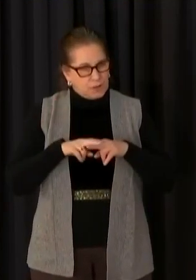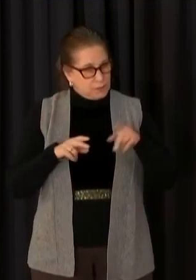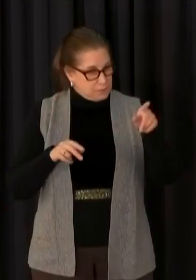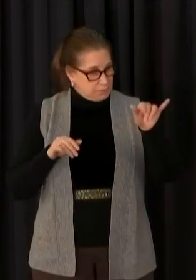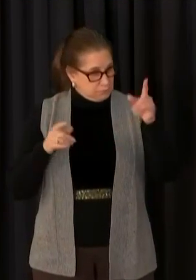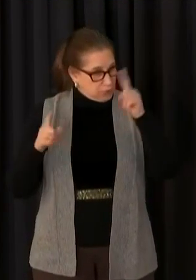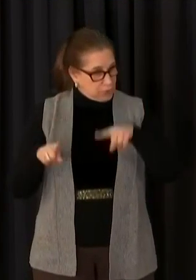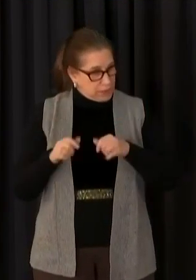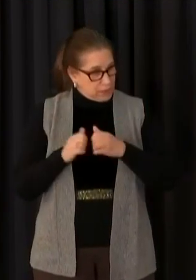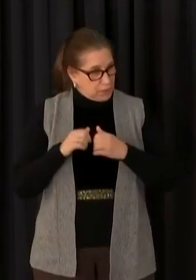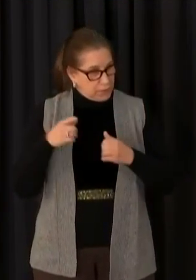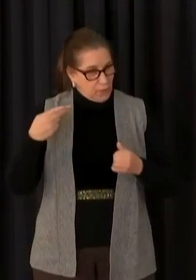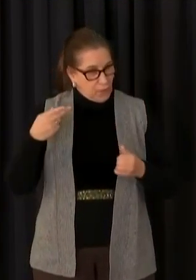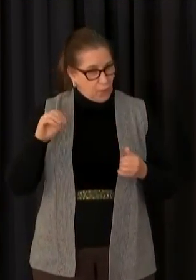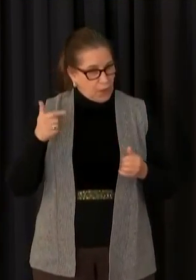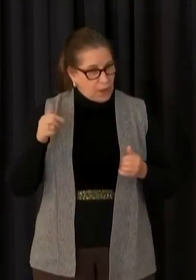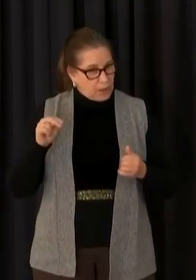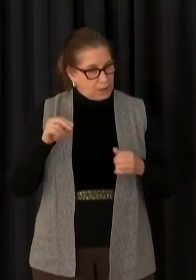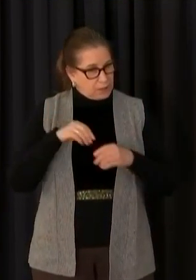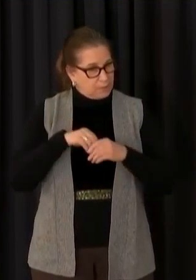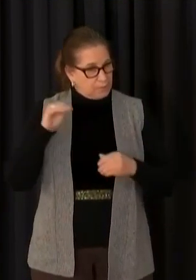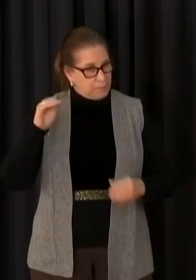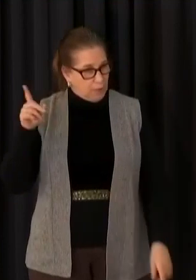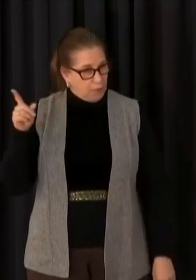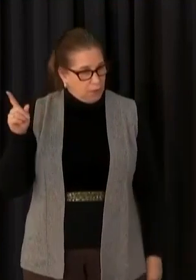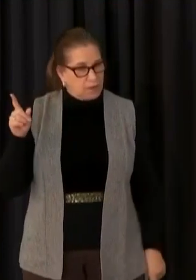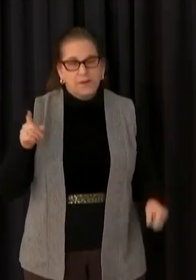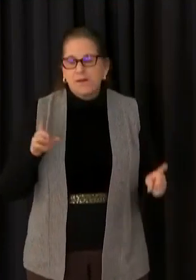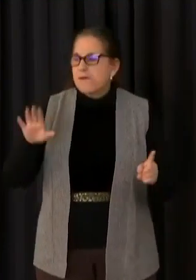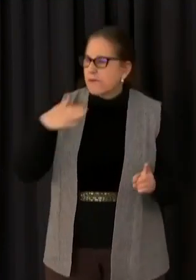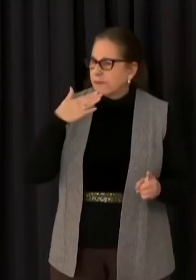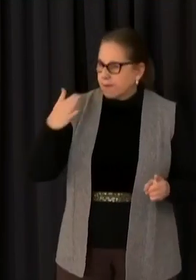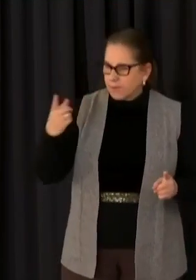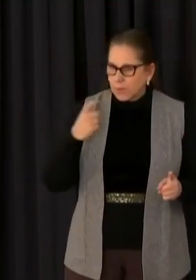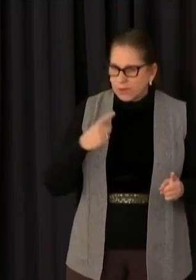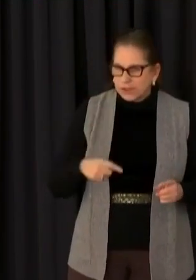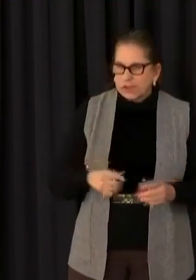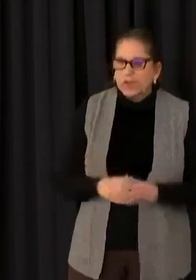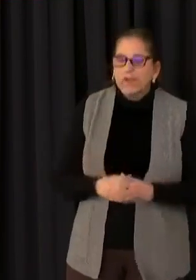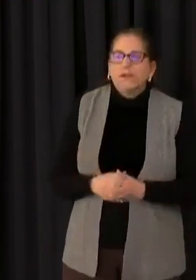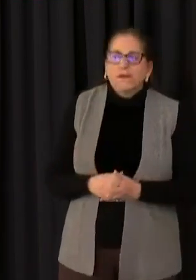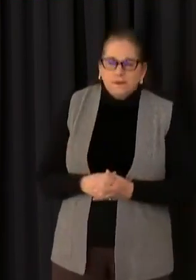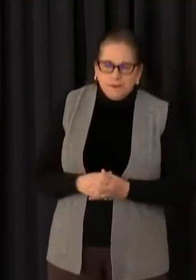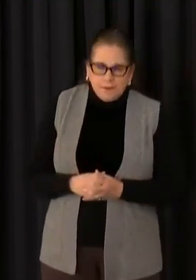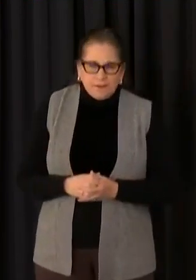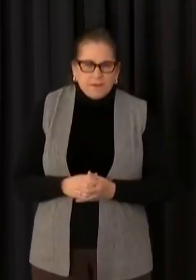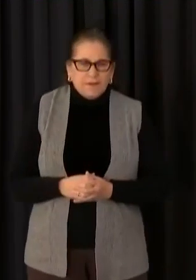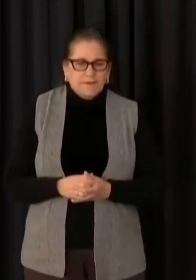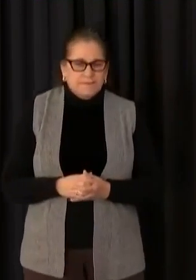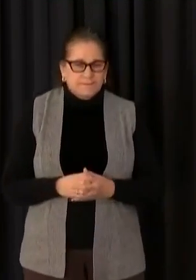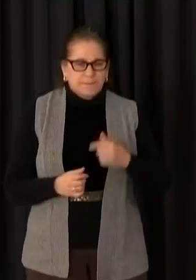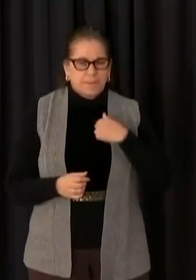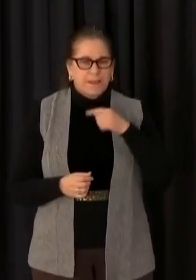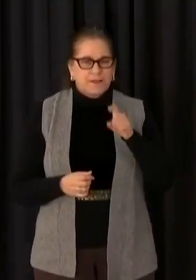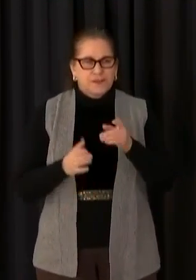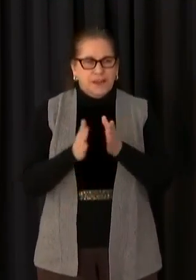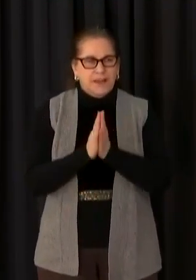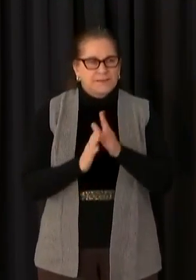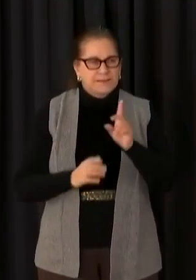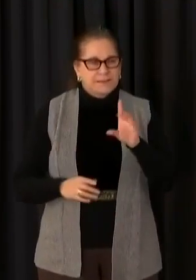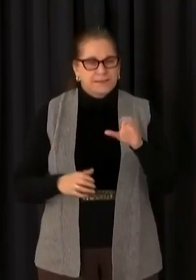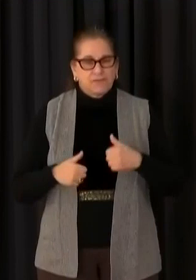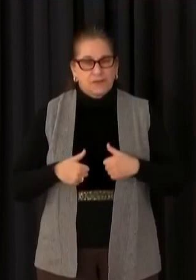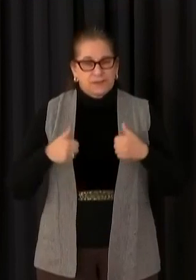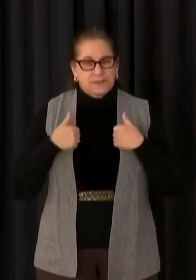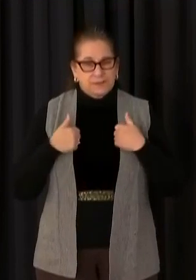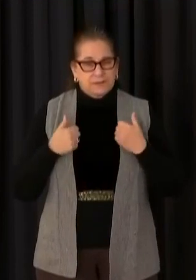anything else you're considering? Michael, thank you for that question. And we should ask DC residents